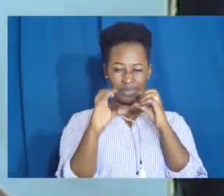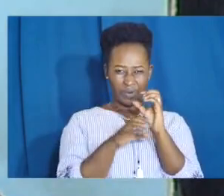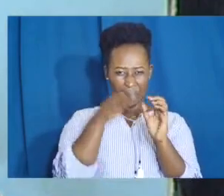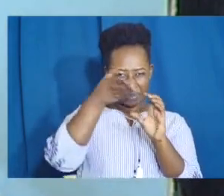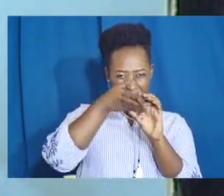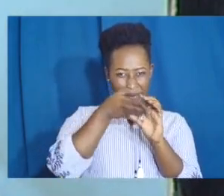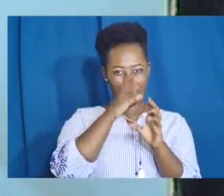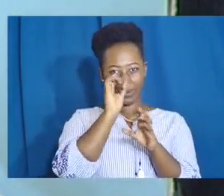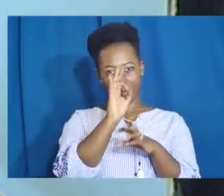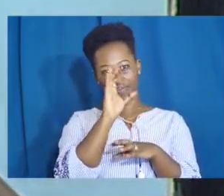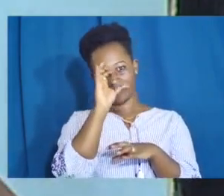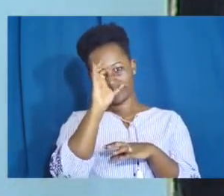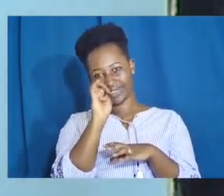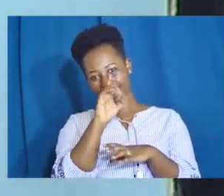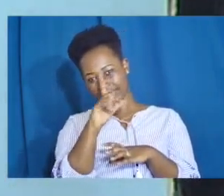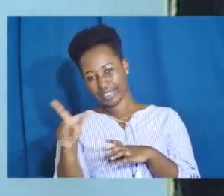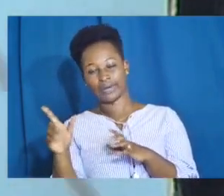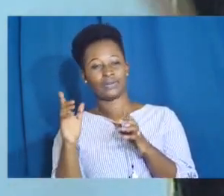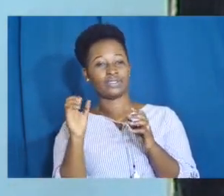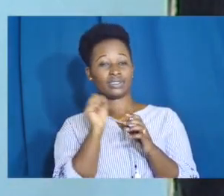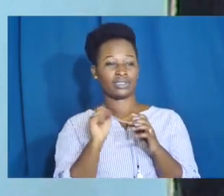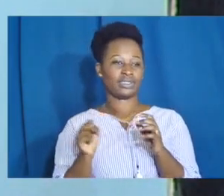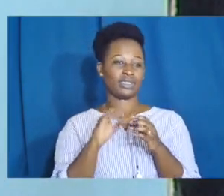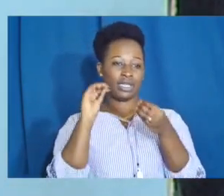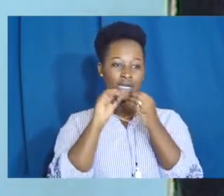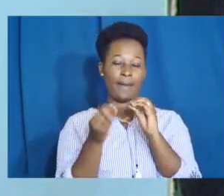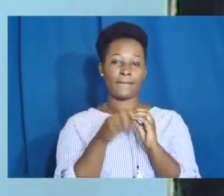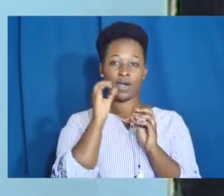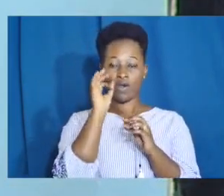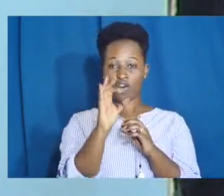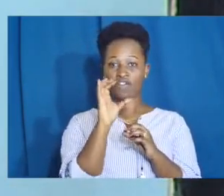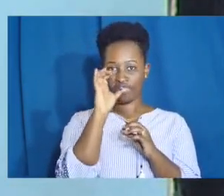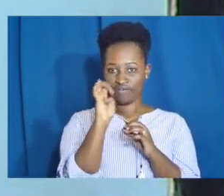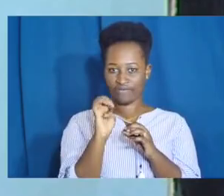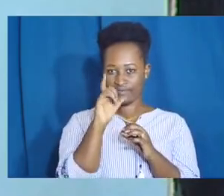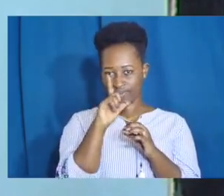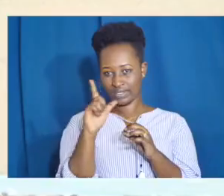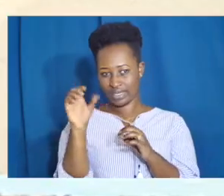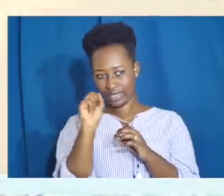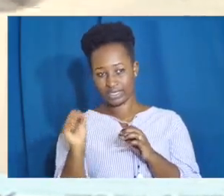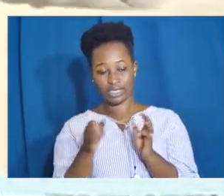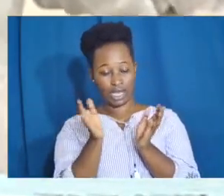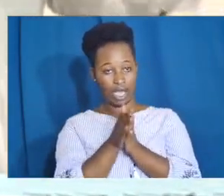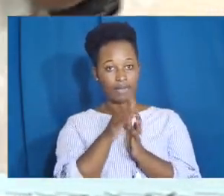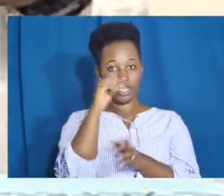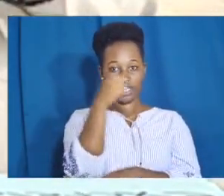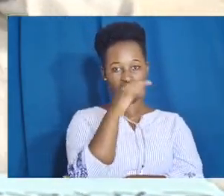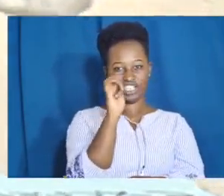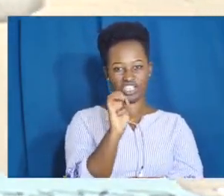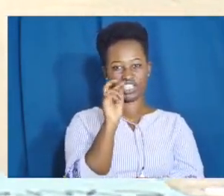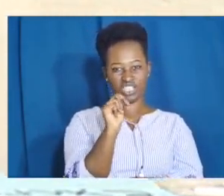cells, number of cells, also genes. Some animals have similar